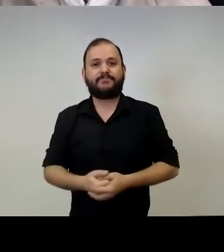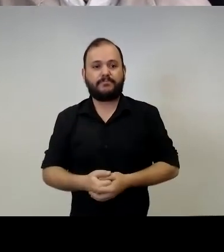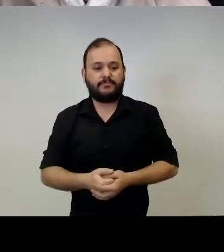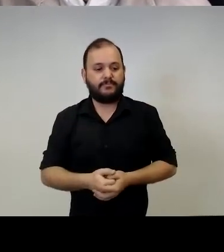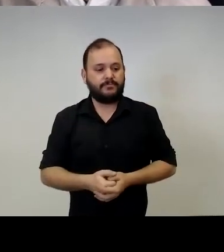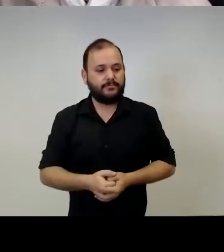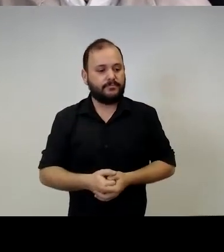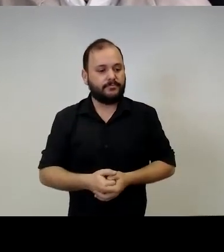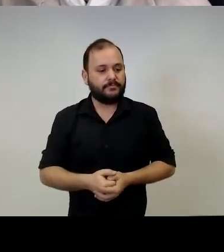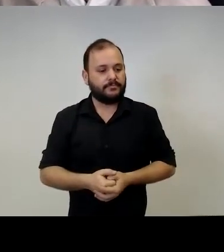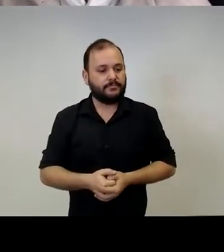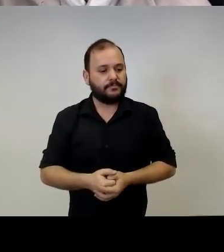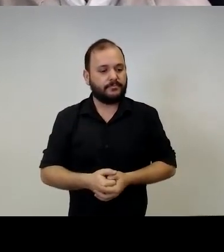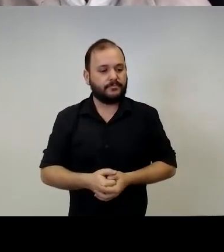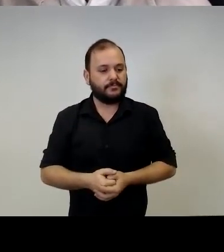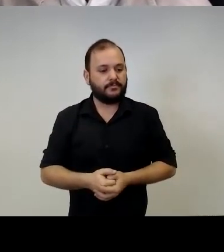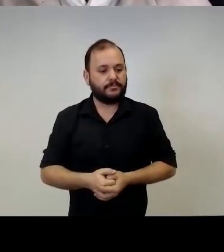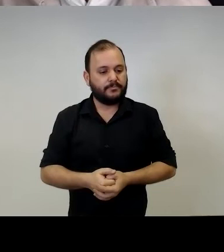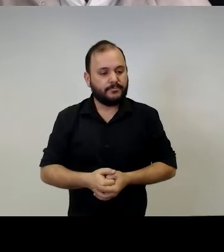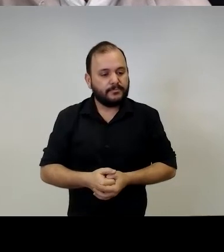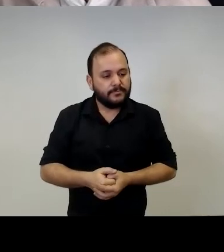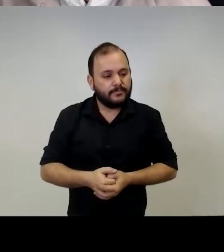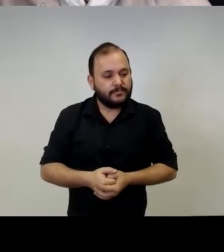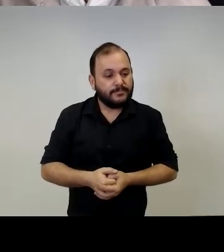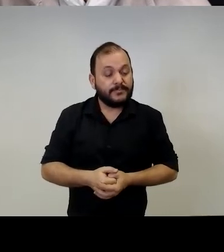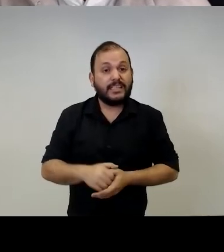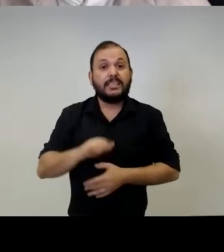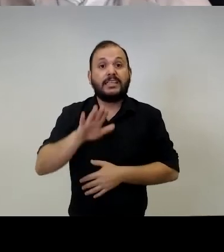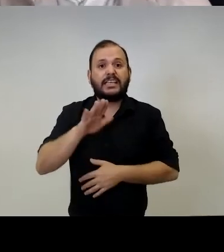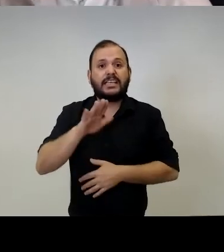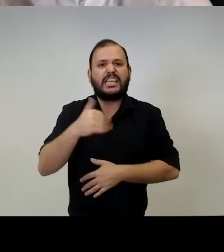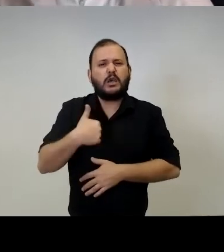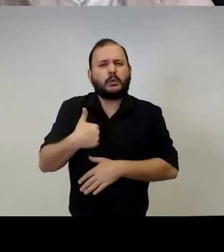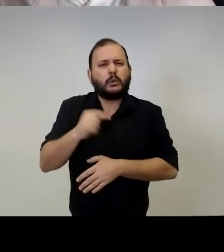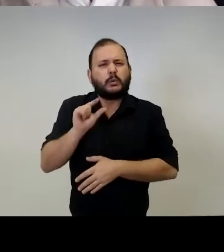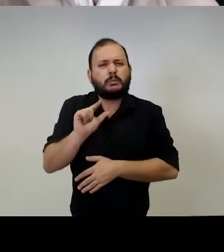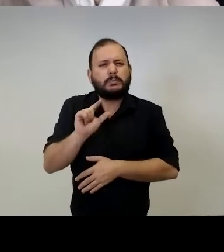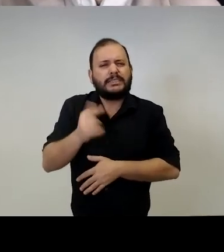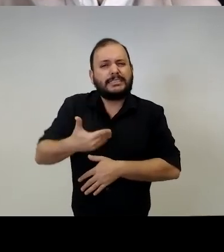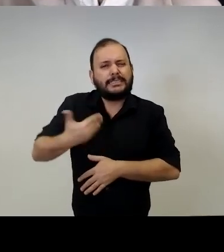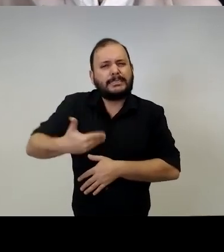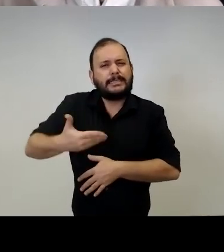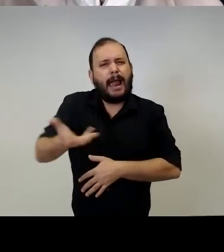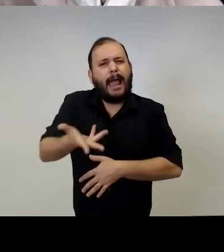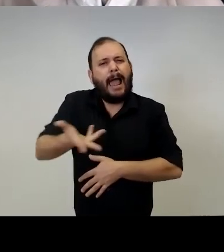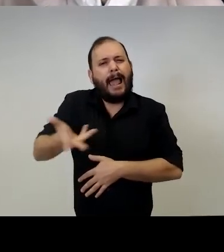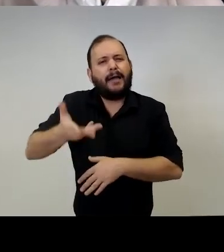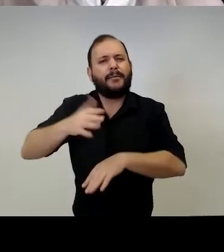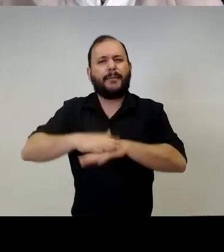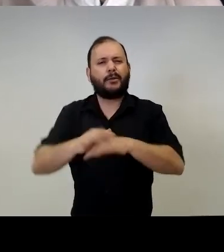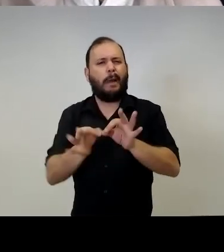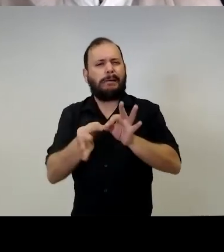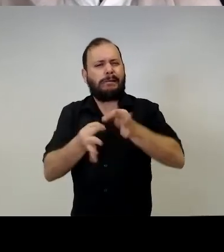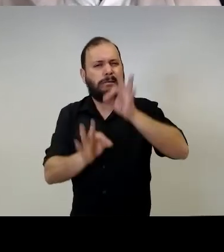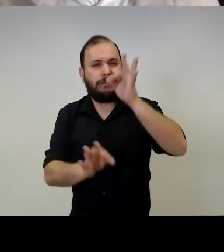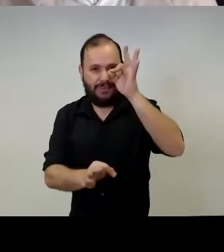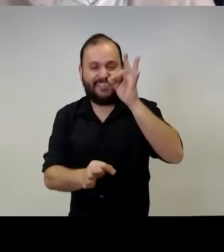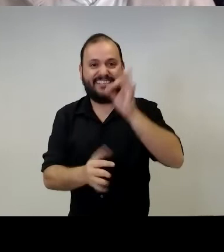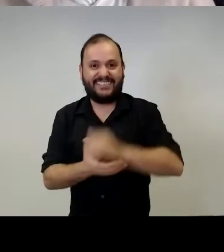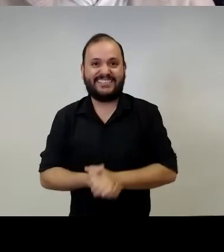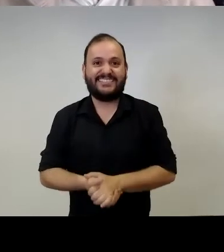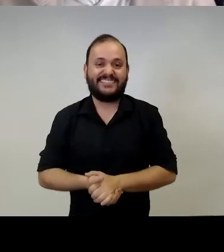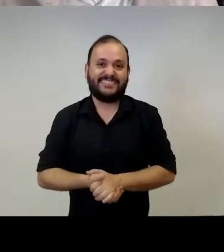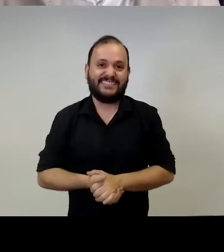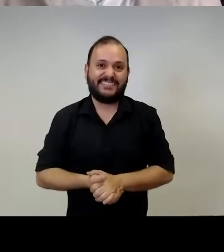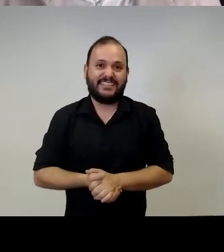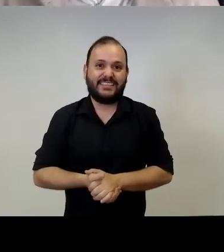I'm trying to go a bit faster so as not to take too much time. So, for instance, we